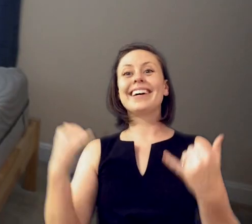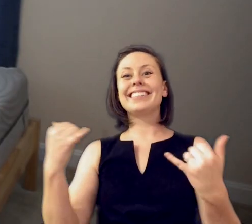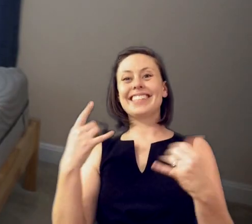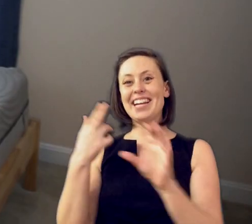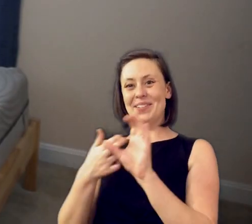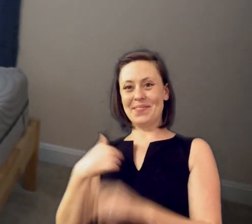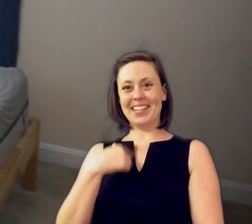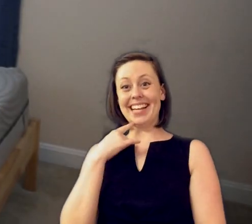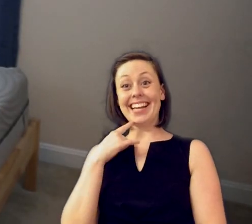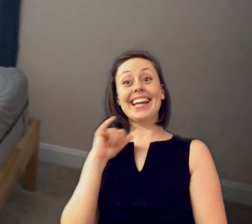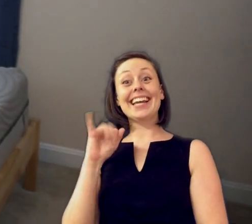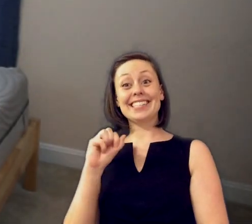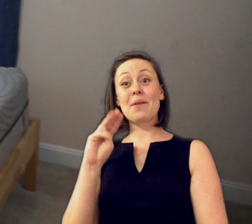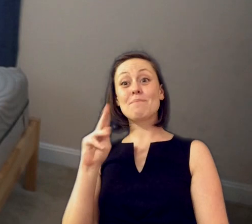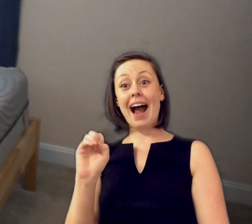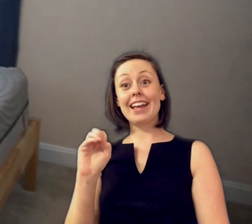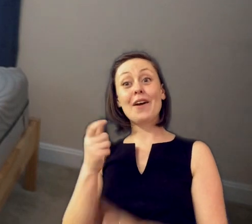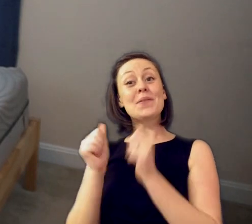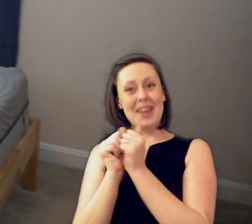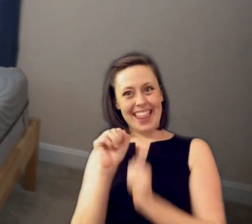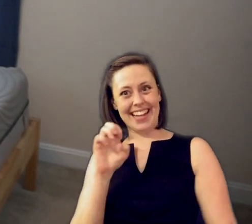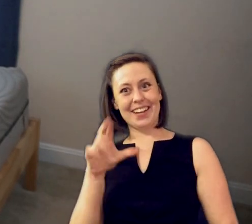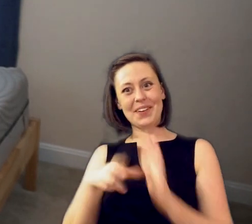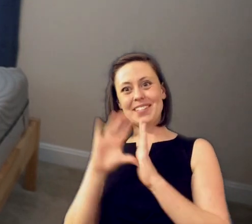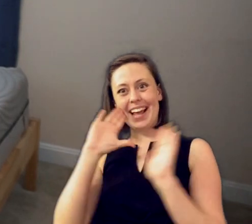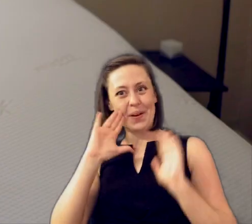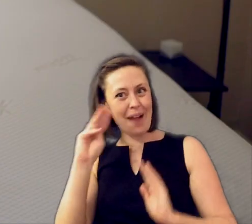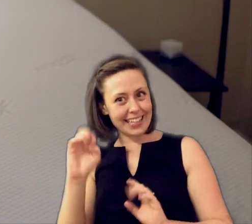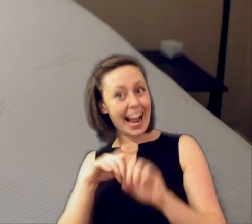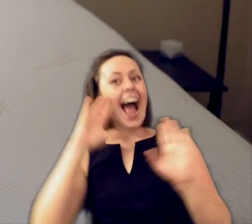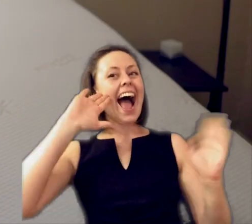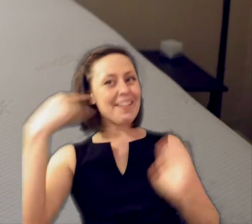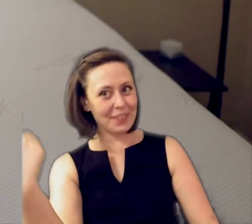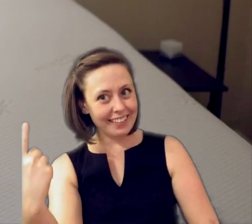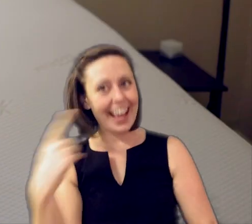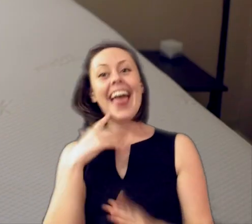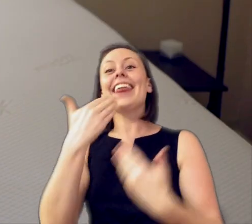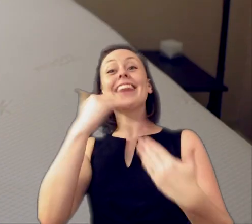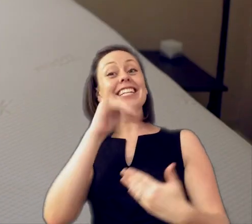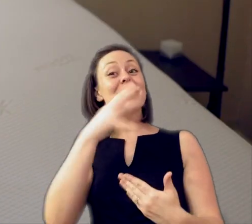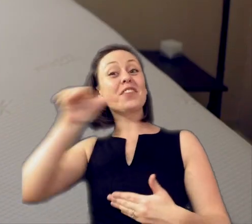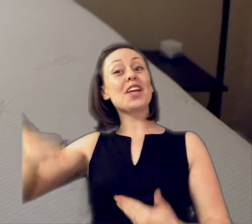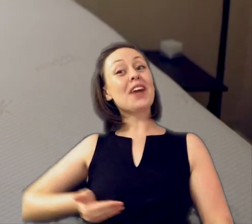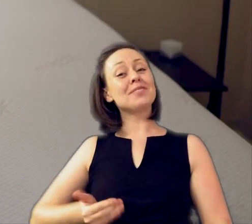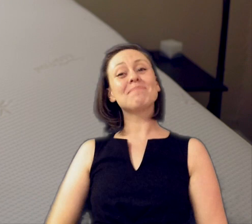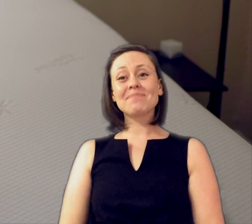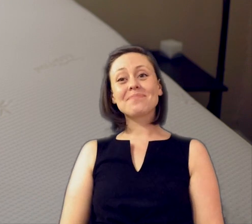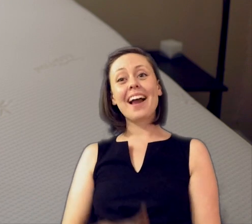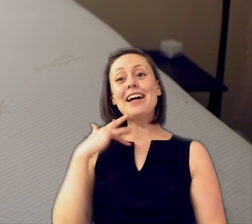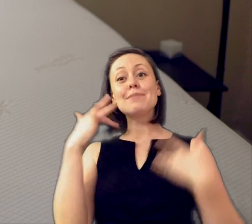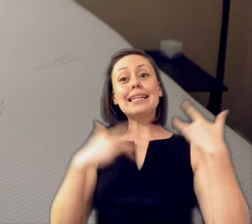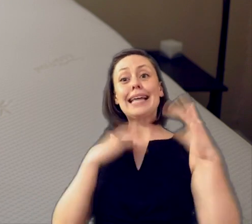Today joining me is Mike from ASL Reviews. Say hi, Mike. Hi everyone, thanks Jason for the introduction.